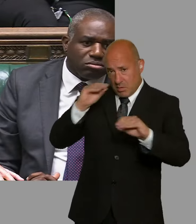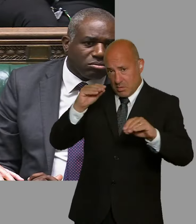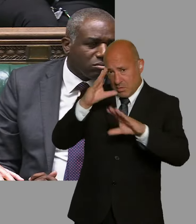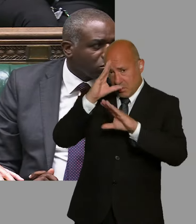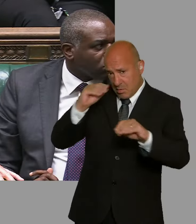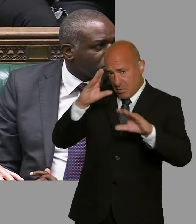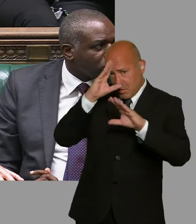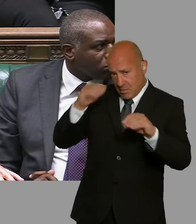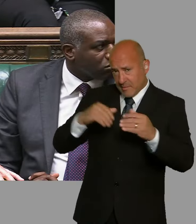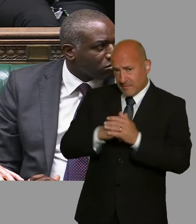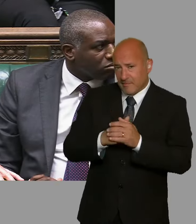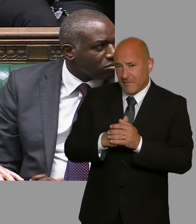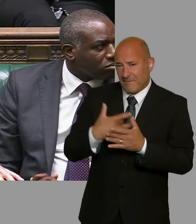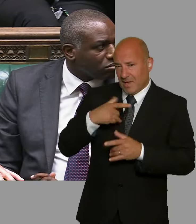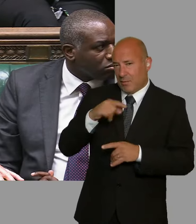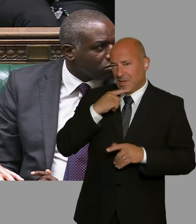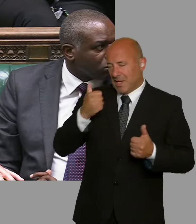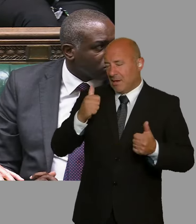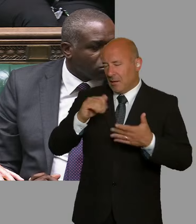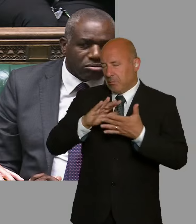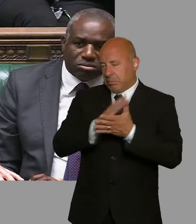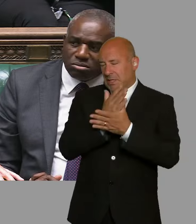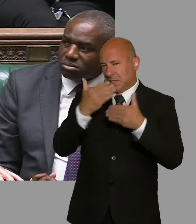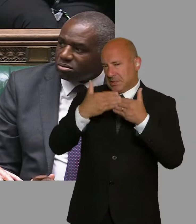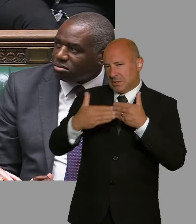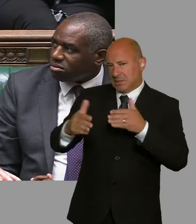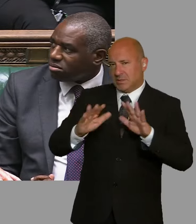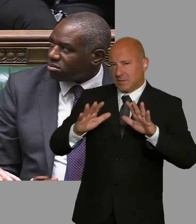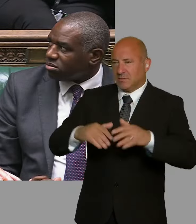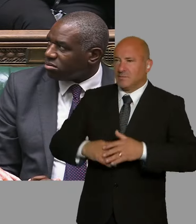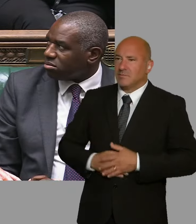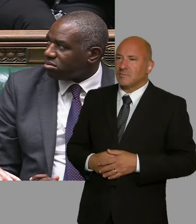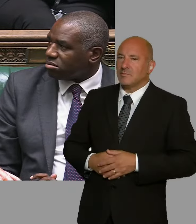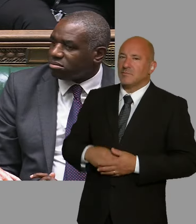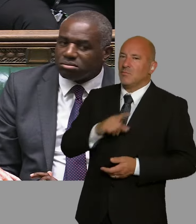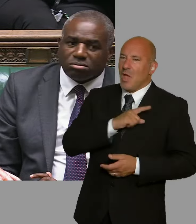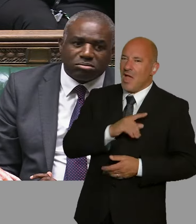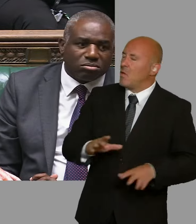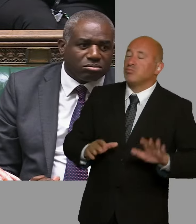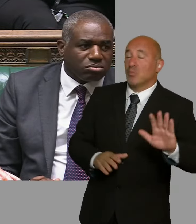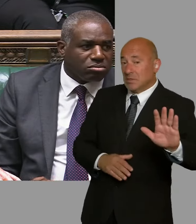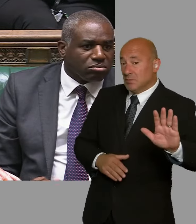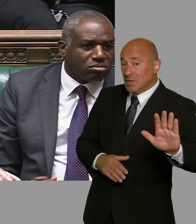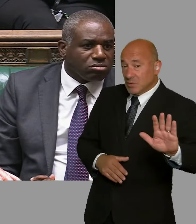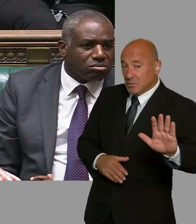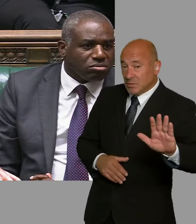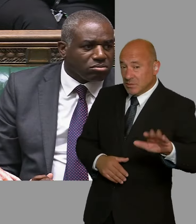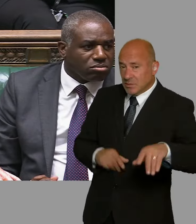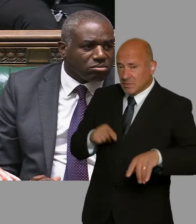wouldn't. Well, let's come back to this in just a couple of weeks when we've implemented it. But